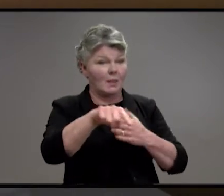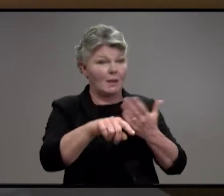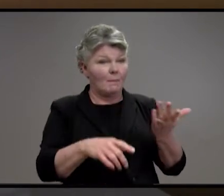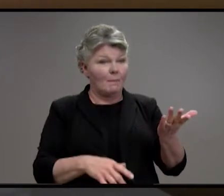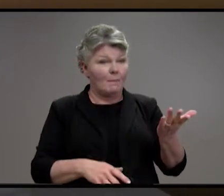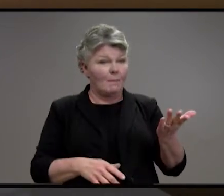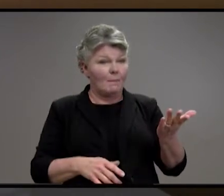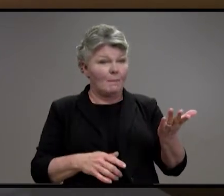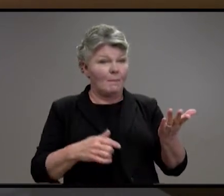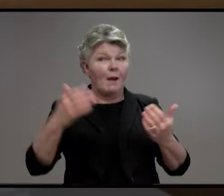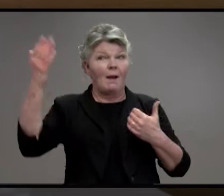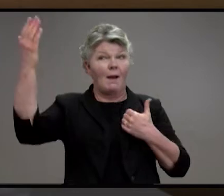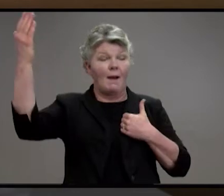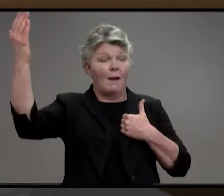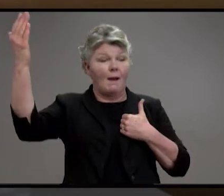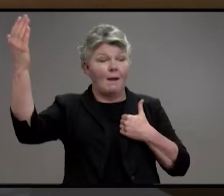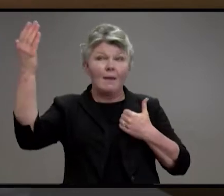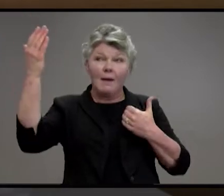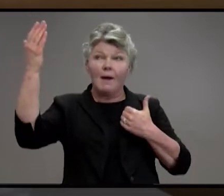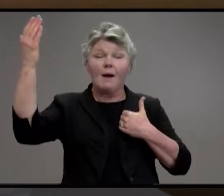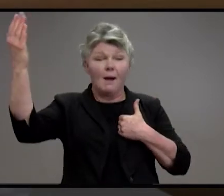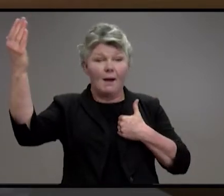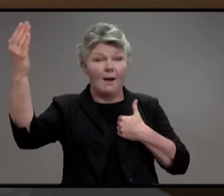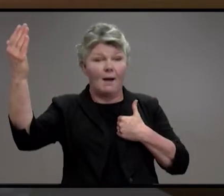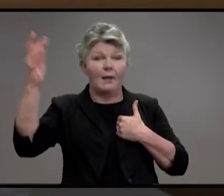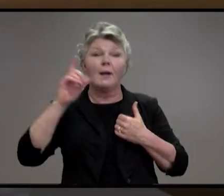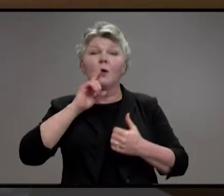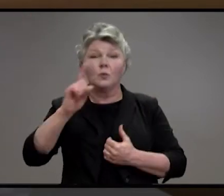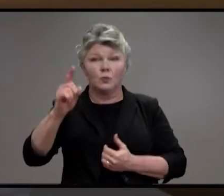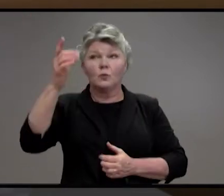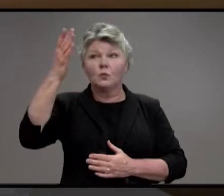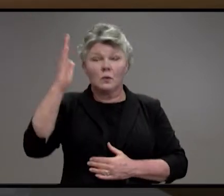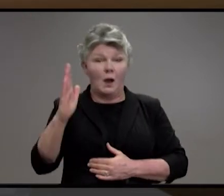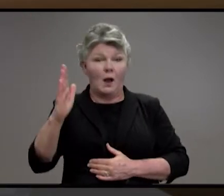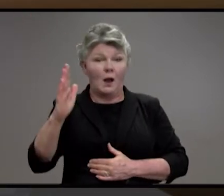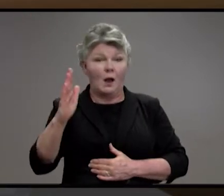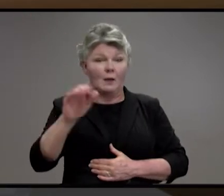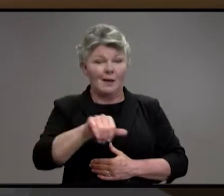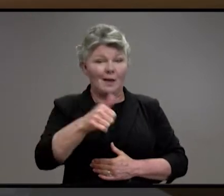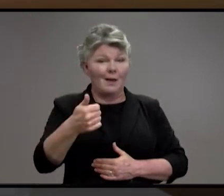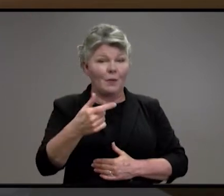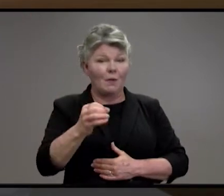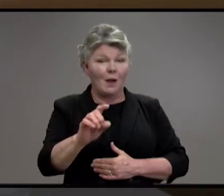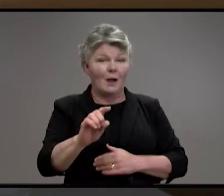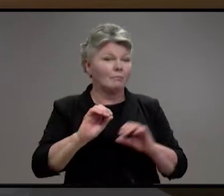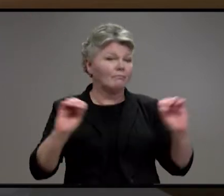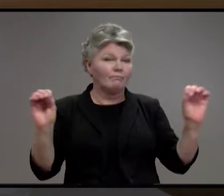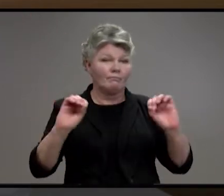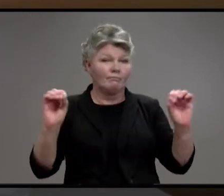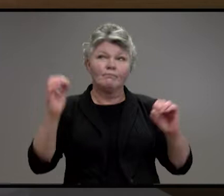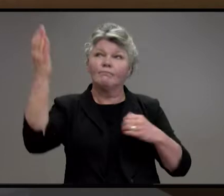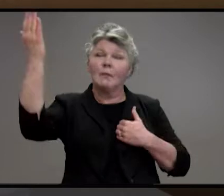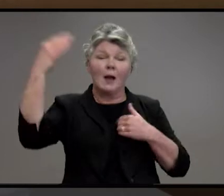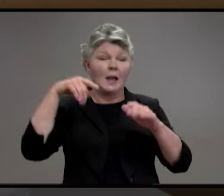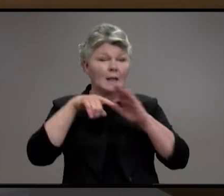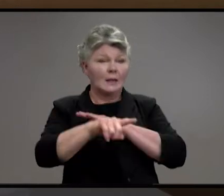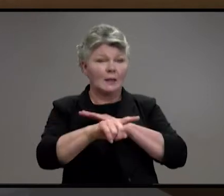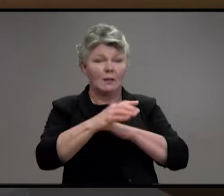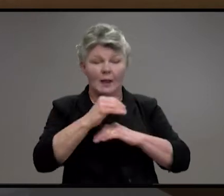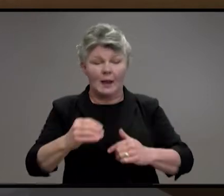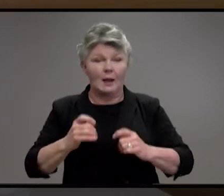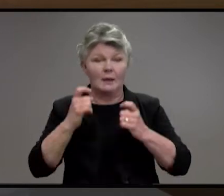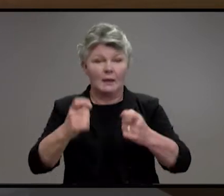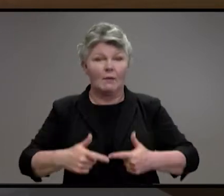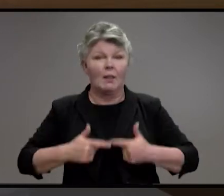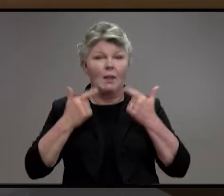See now that I, even I, am he, and there is no God beside me. I kill and I make alive,